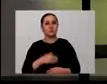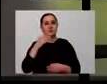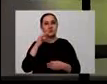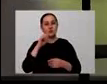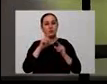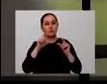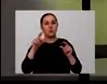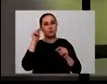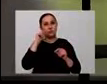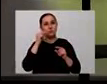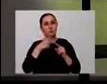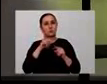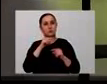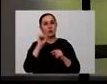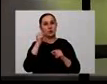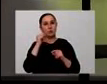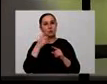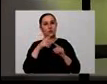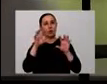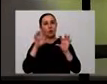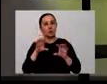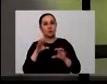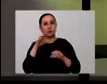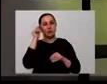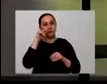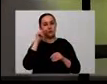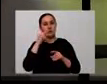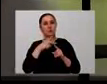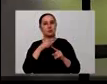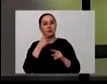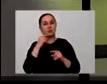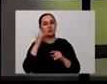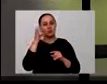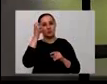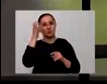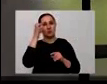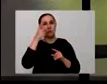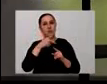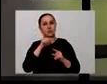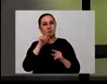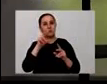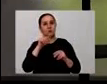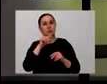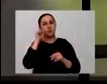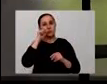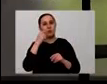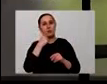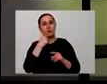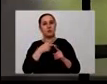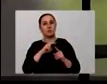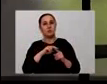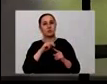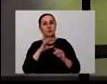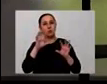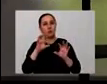Fitrat maktab o'quvchilari uchun adabiyot qoidalari darsligini, tilshunos olim sifatida esa o'zbek tilining qoidalari